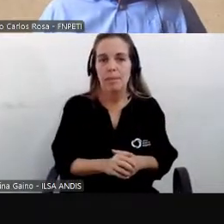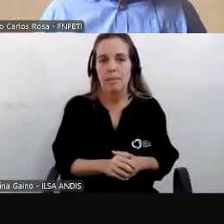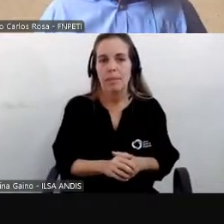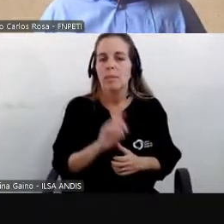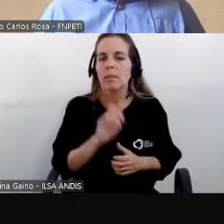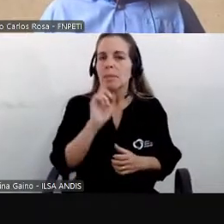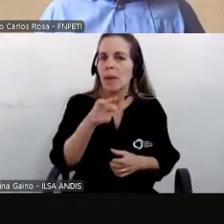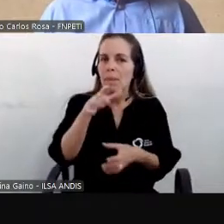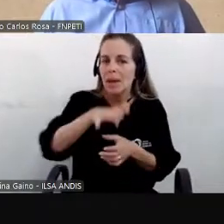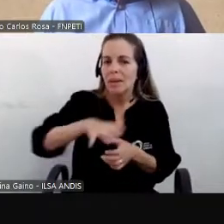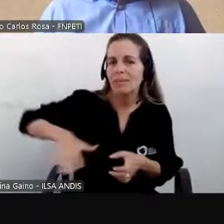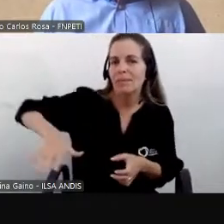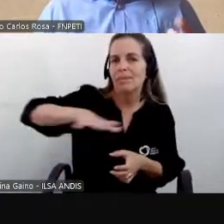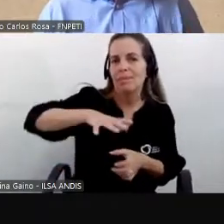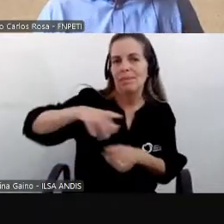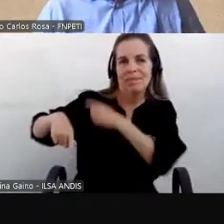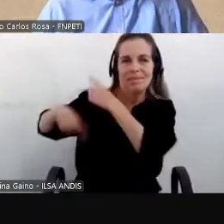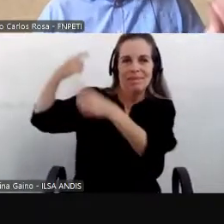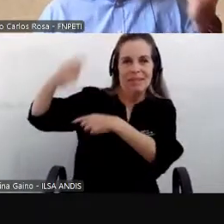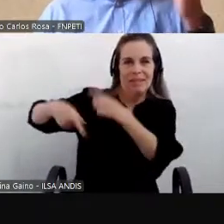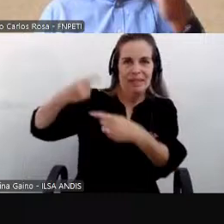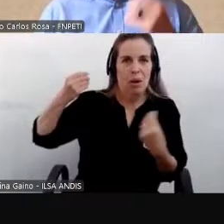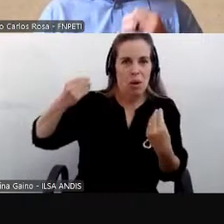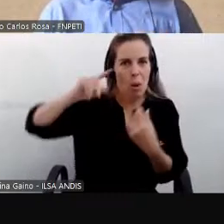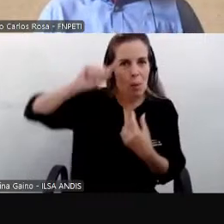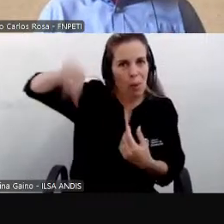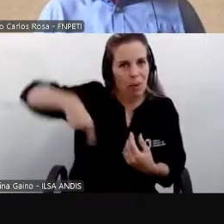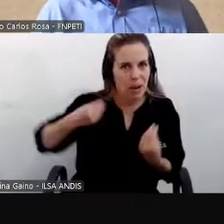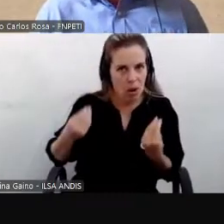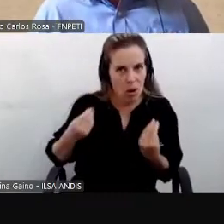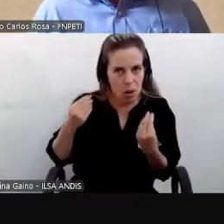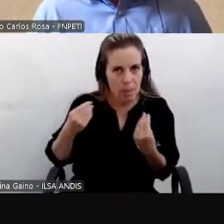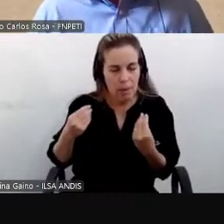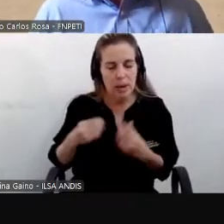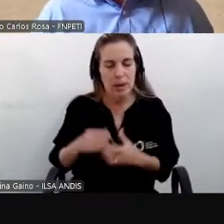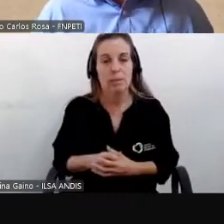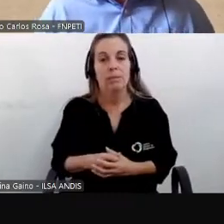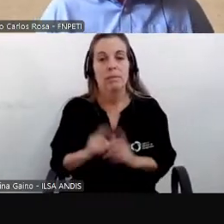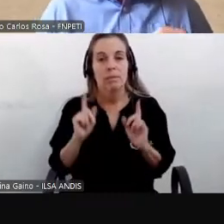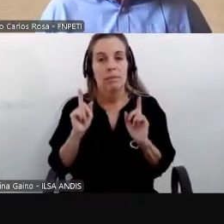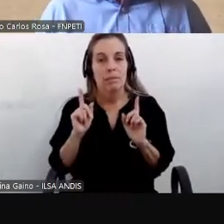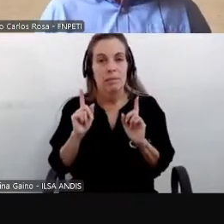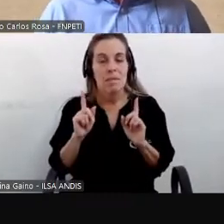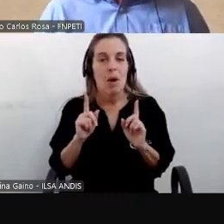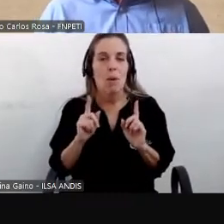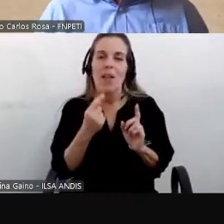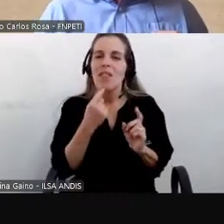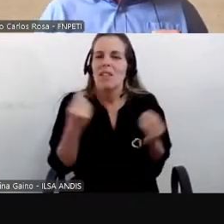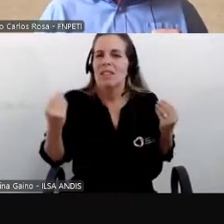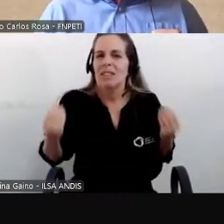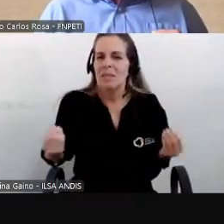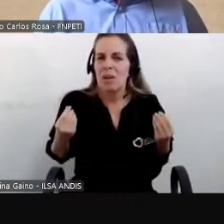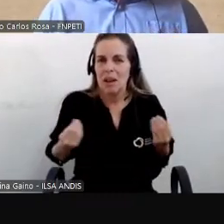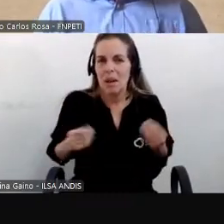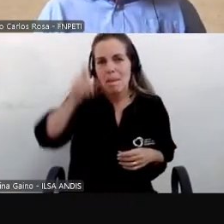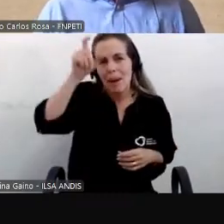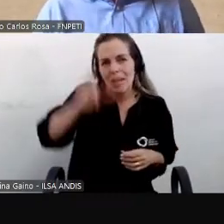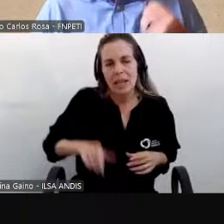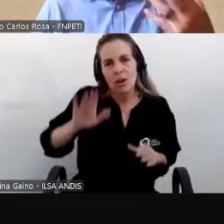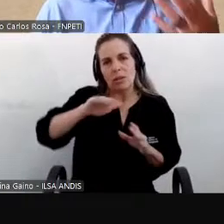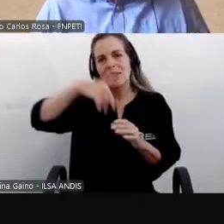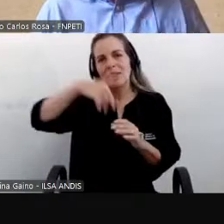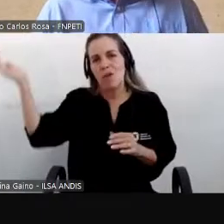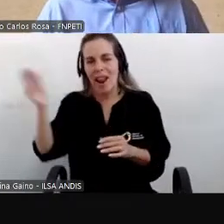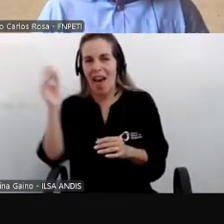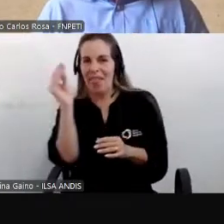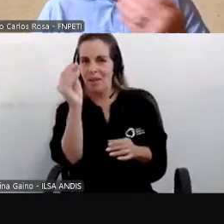civil construction, and others. This is a source of migrants, or the origin of migrants